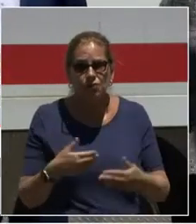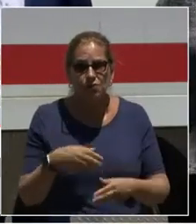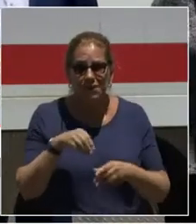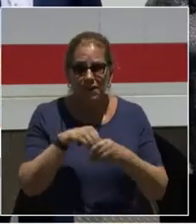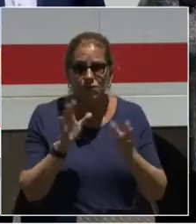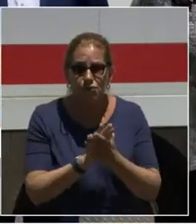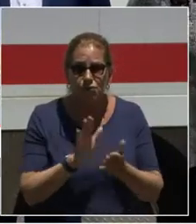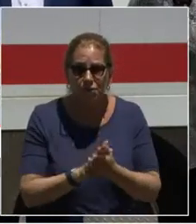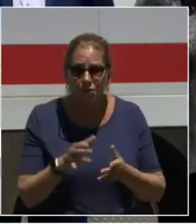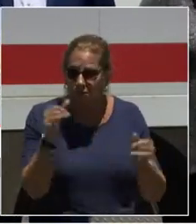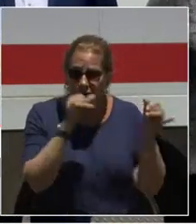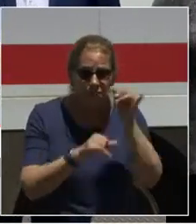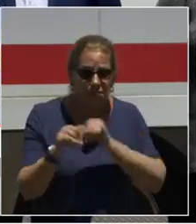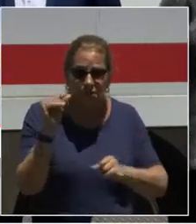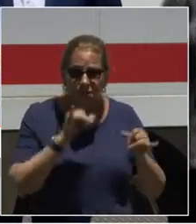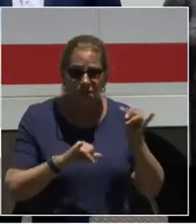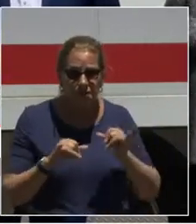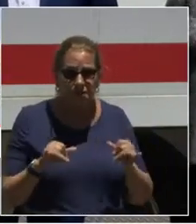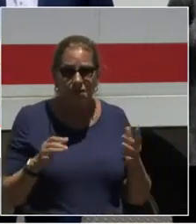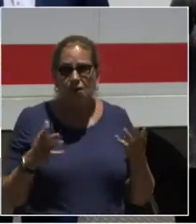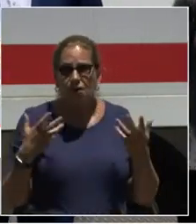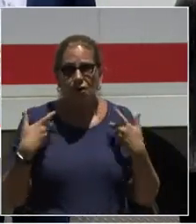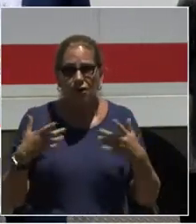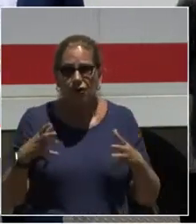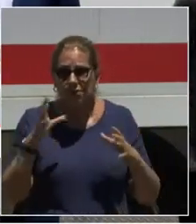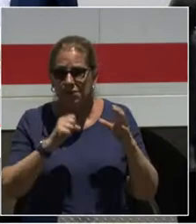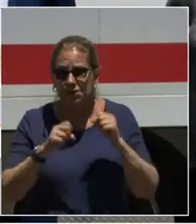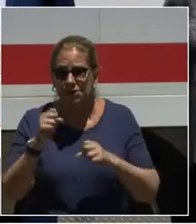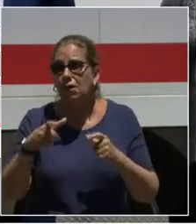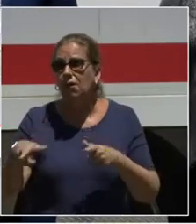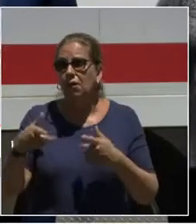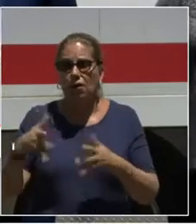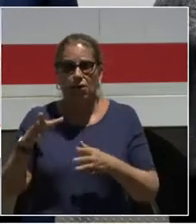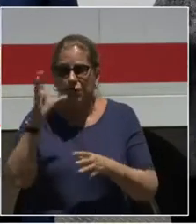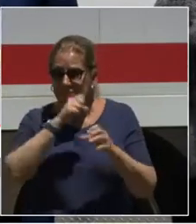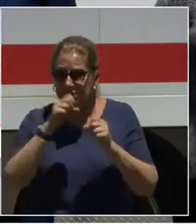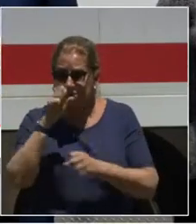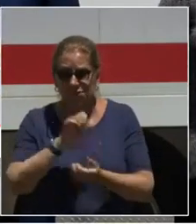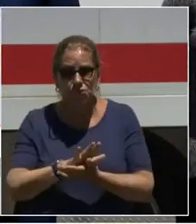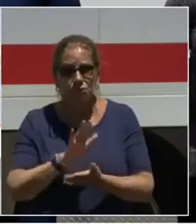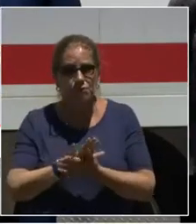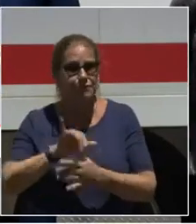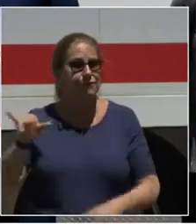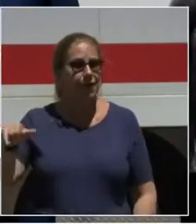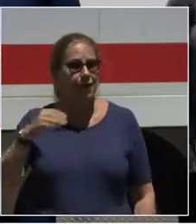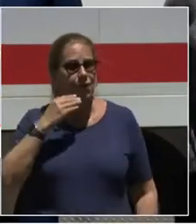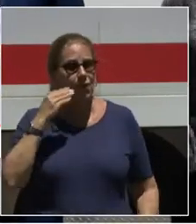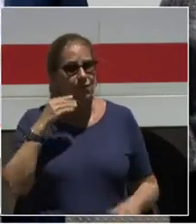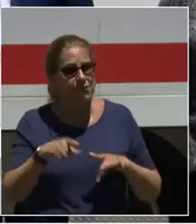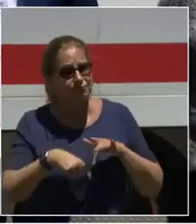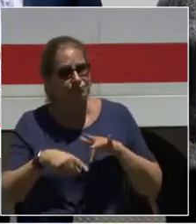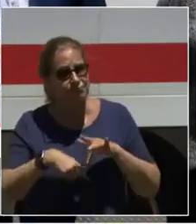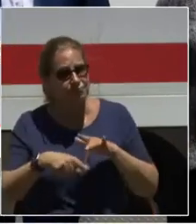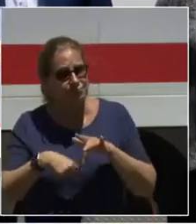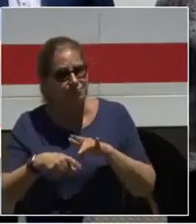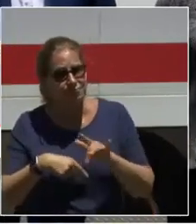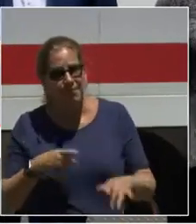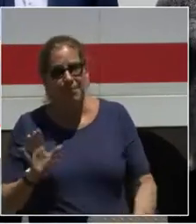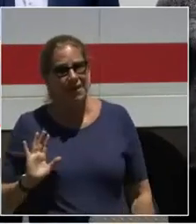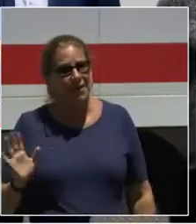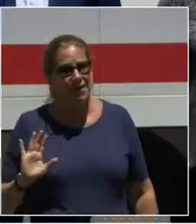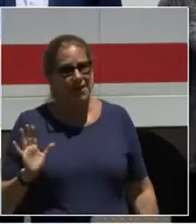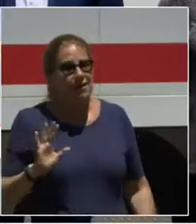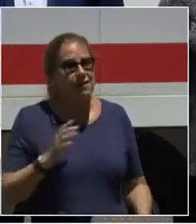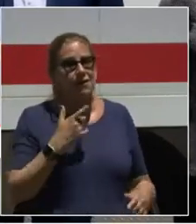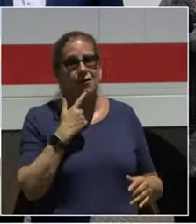already missing school. So while for ages, I guess, under 13,